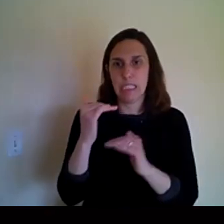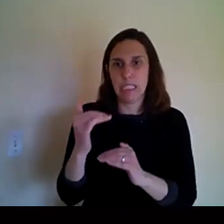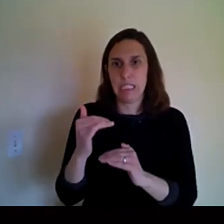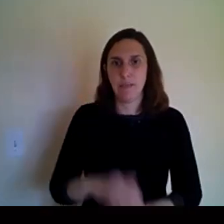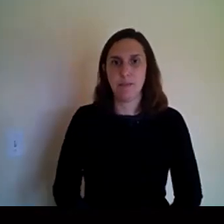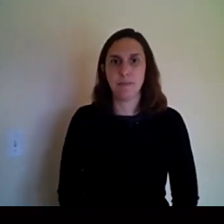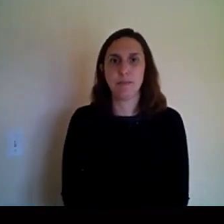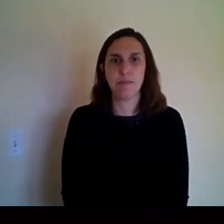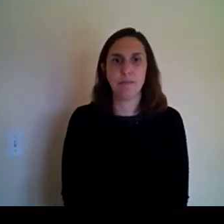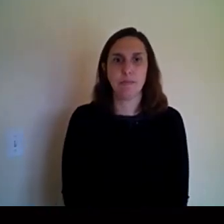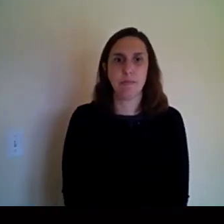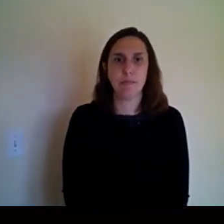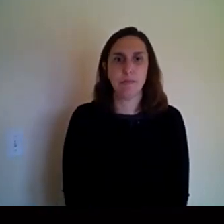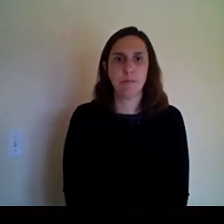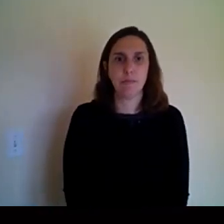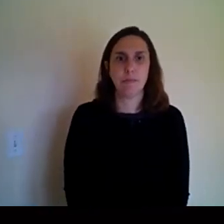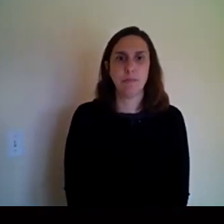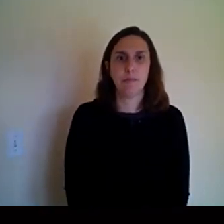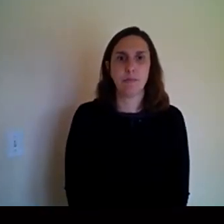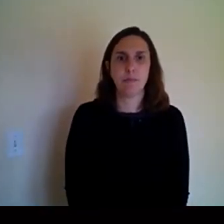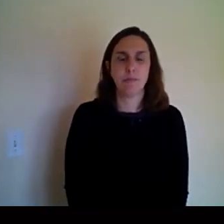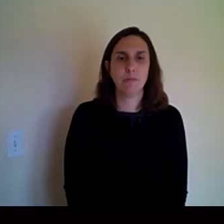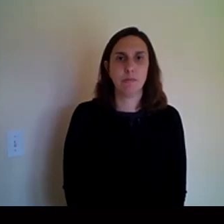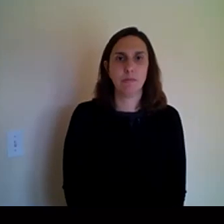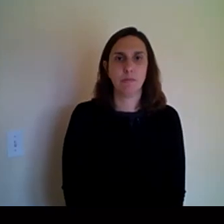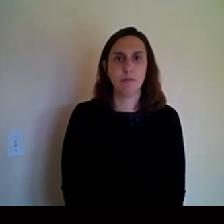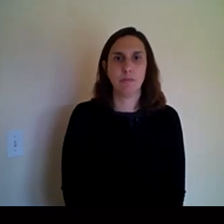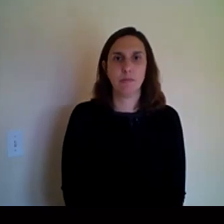You pick the parts that you can make 1-to-1.